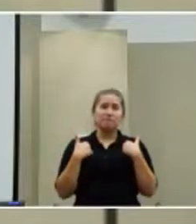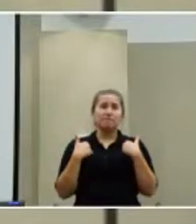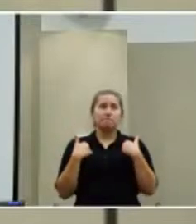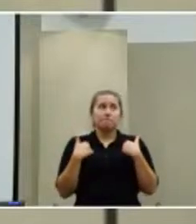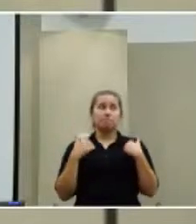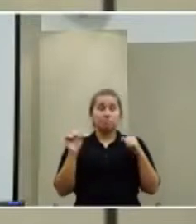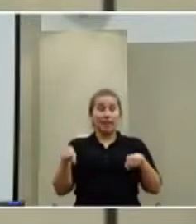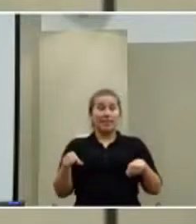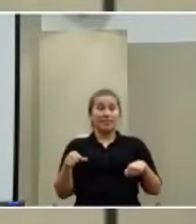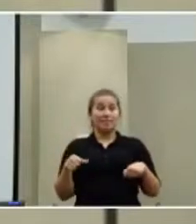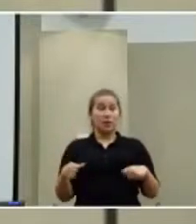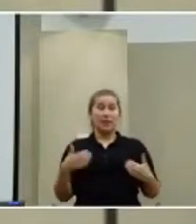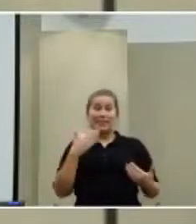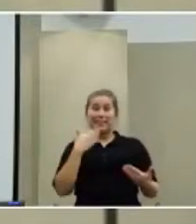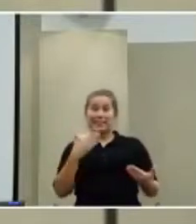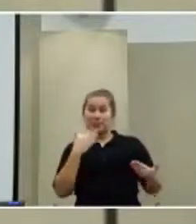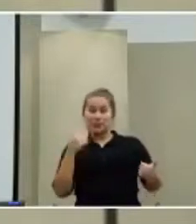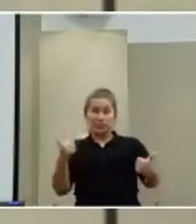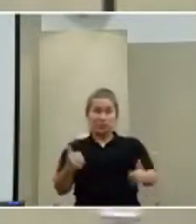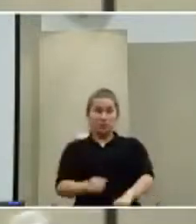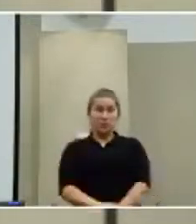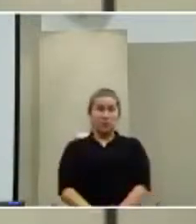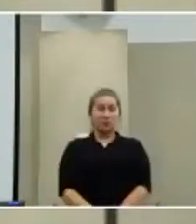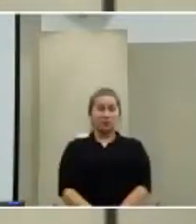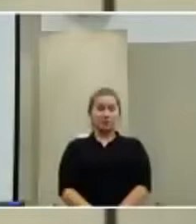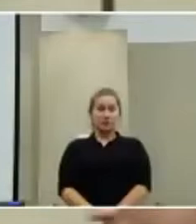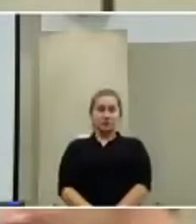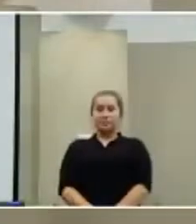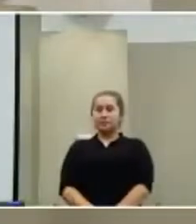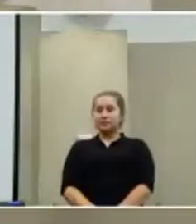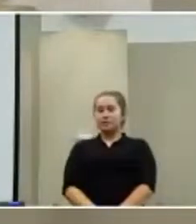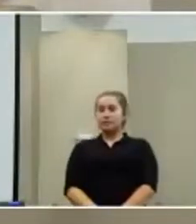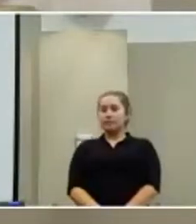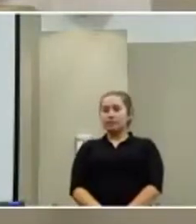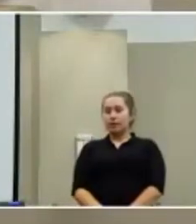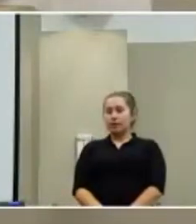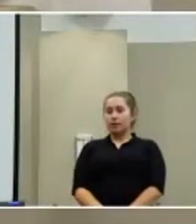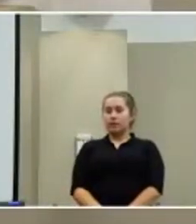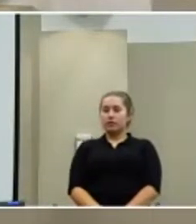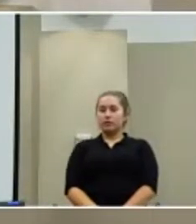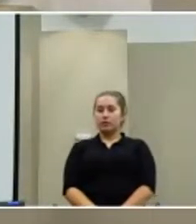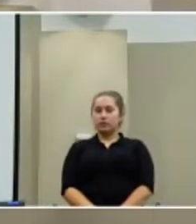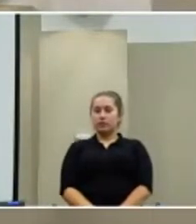yeah, thank you for the opportunity to say so. Thank you, sir.